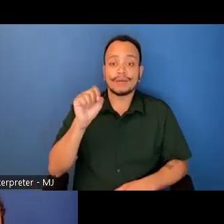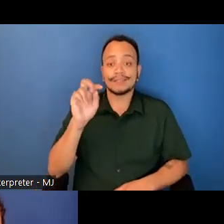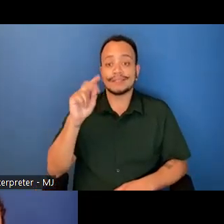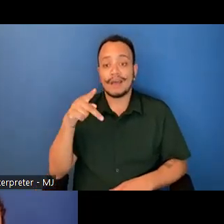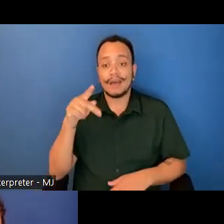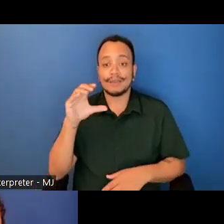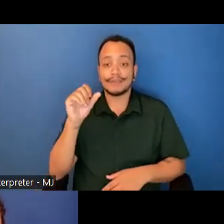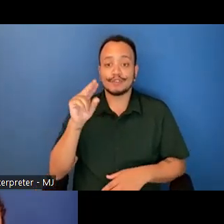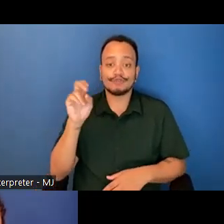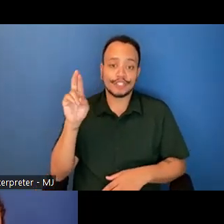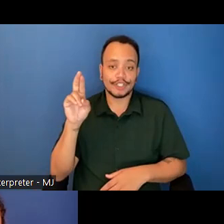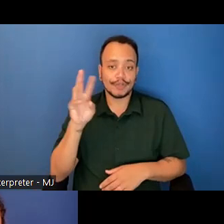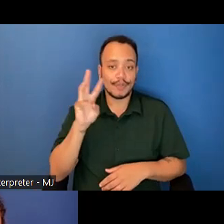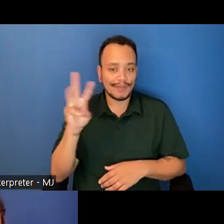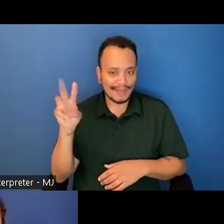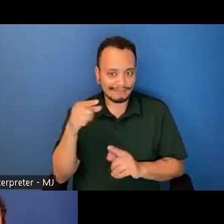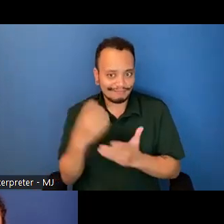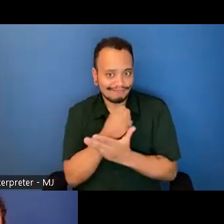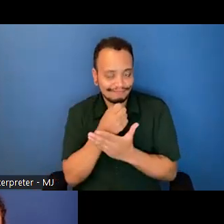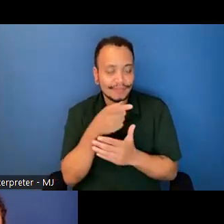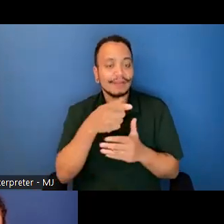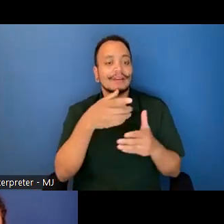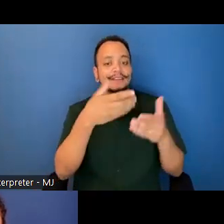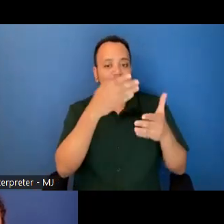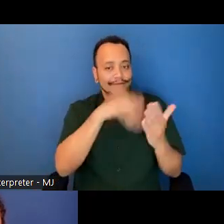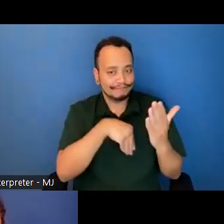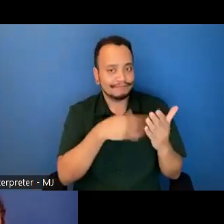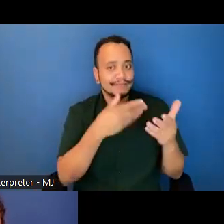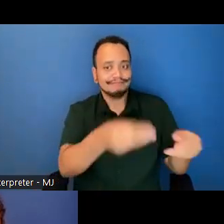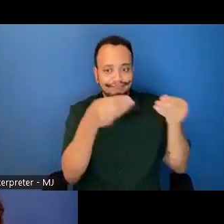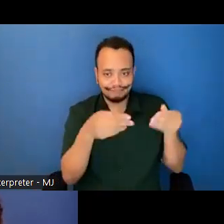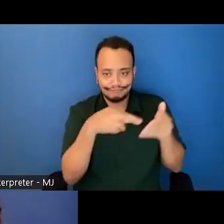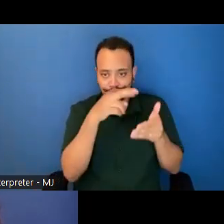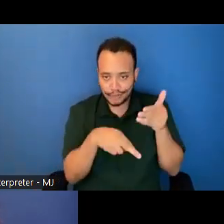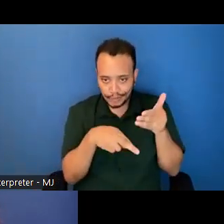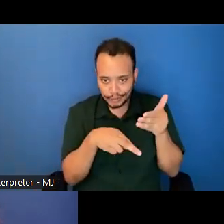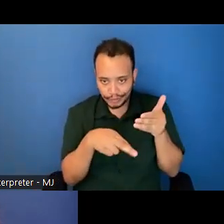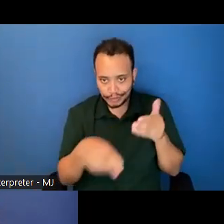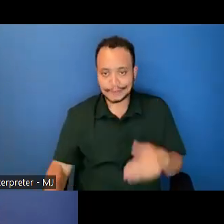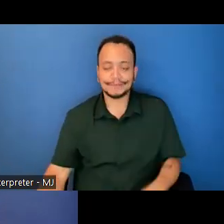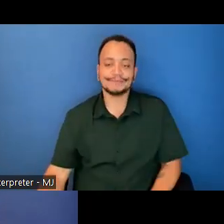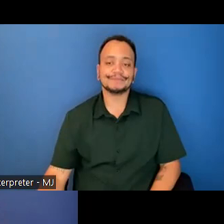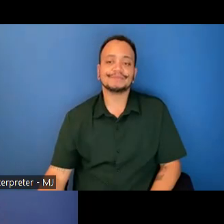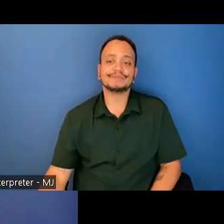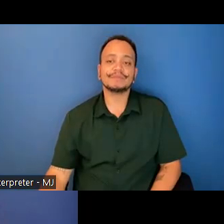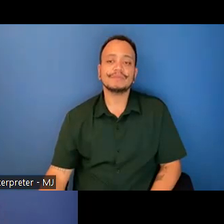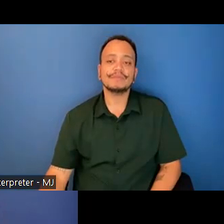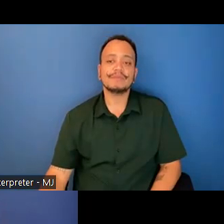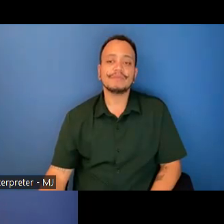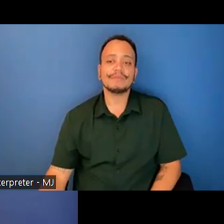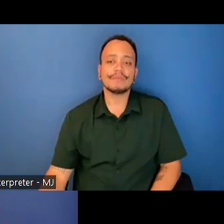are associated with your sort of particular mix of